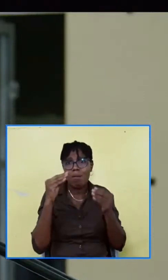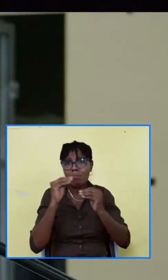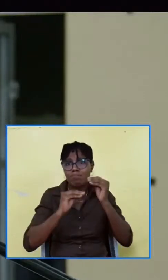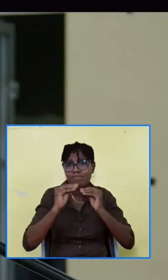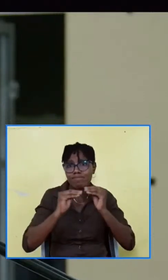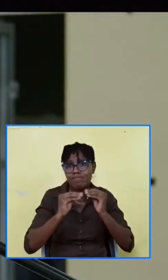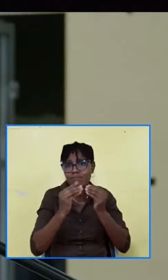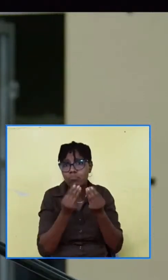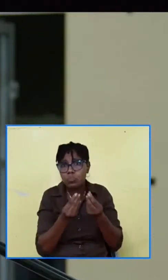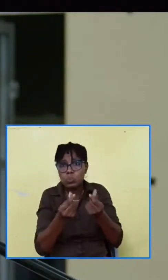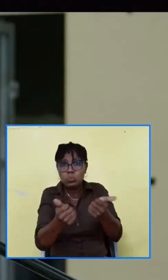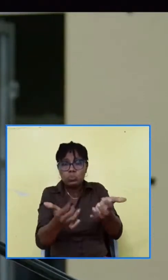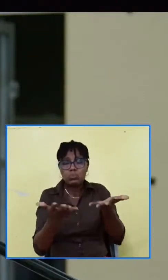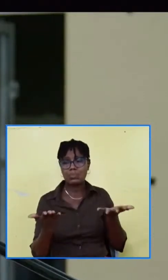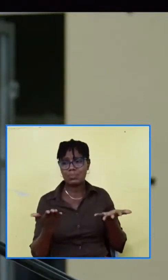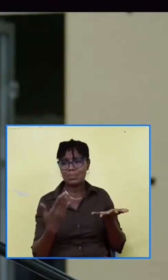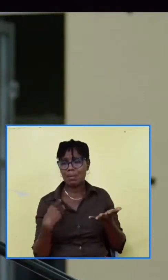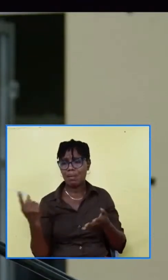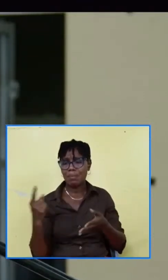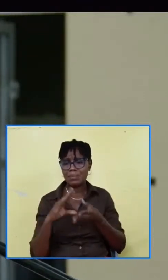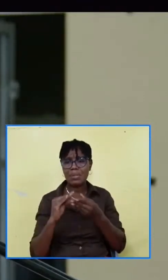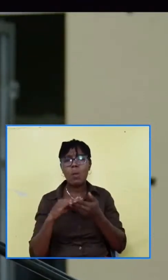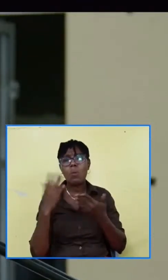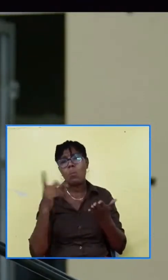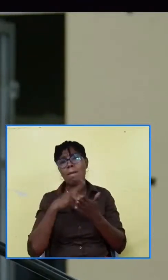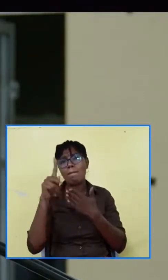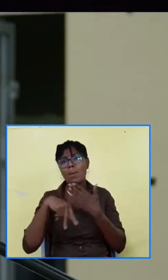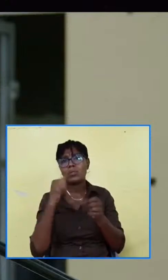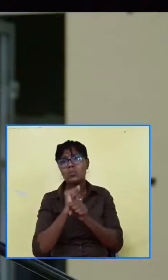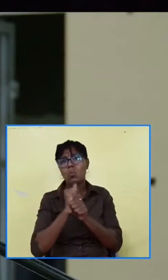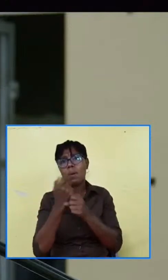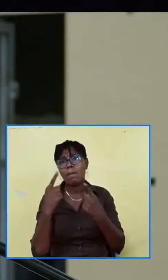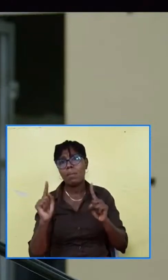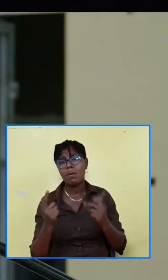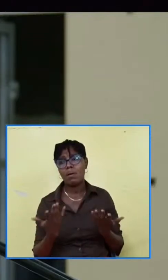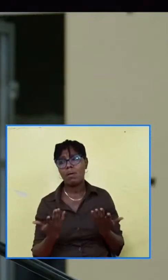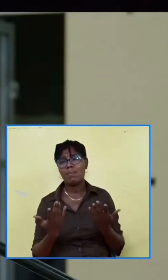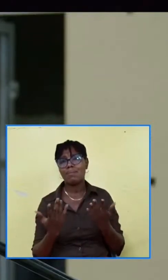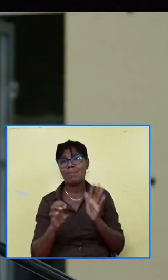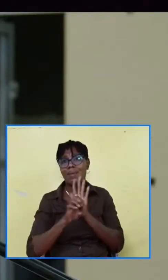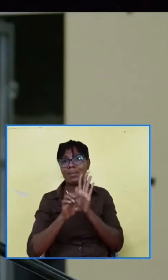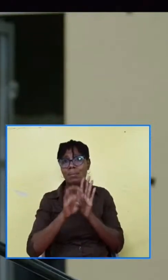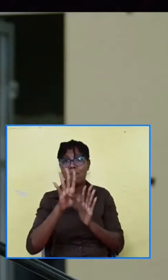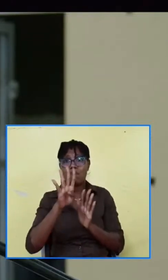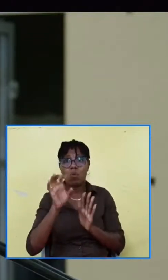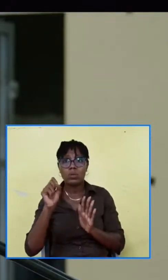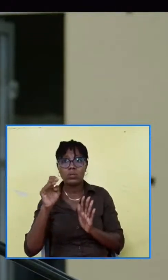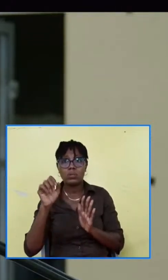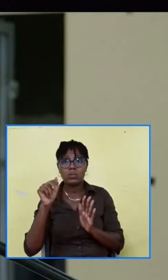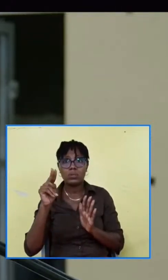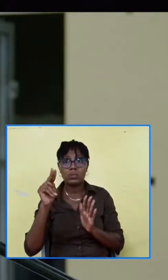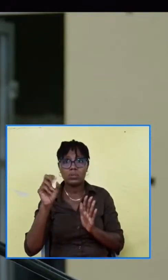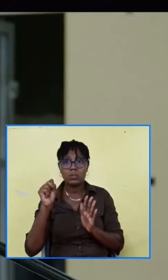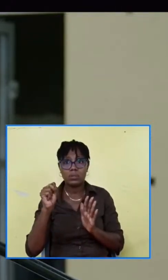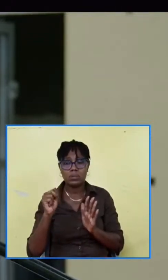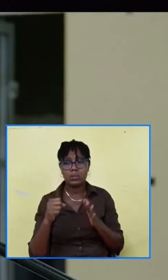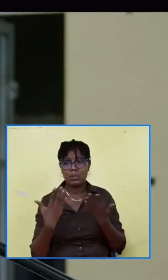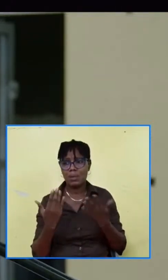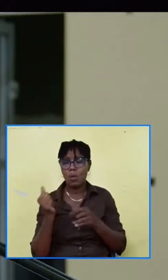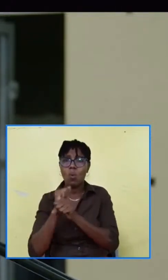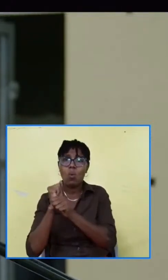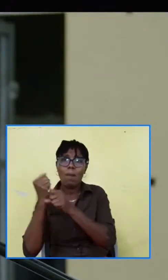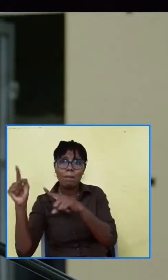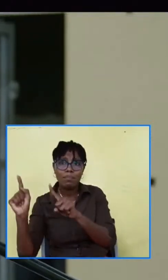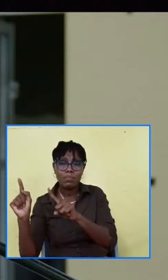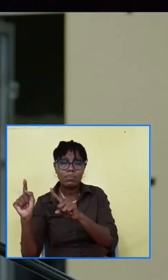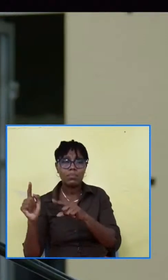come and say, we need this particular project to work, which was what happened with the Four Seasons, we needed that particular project work, whether you need it